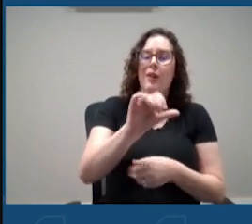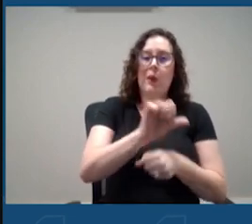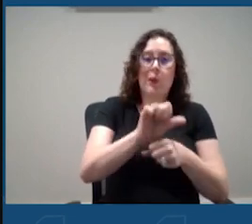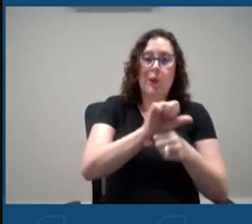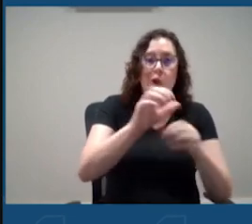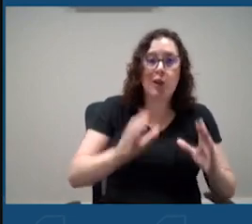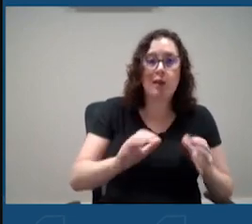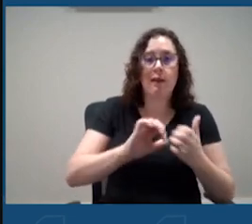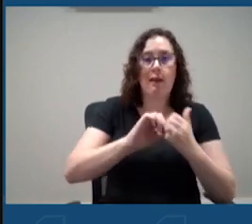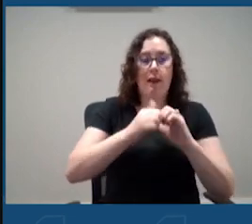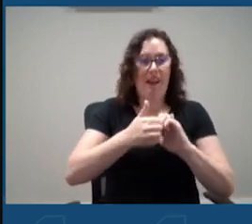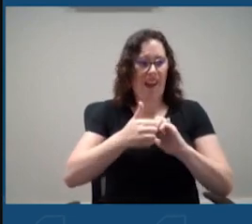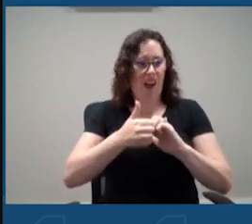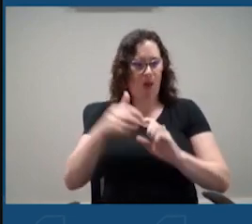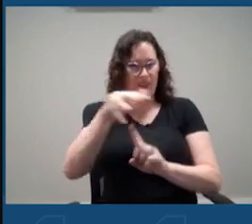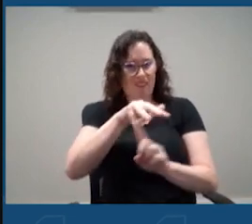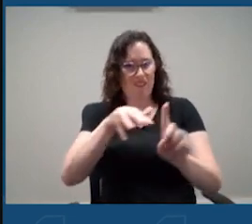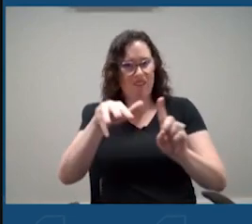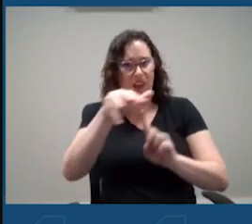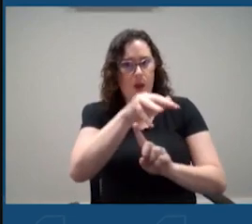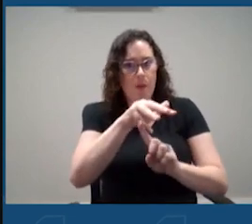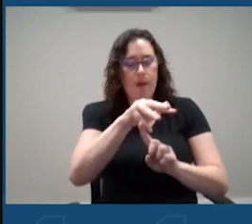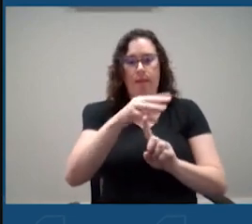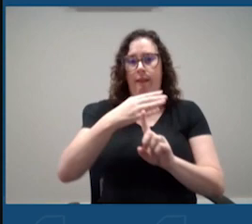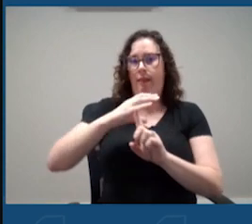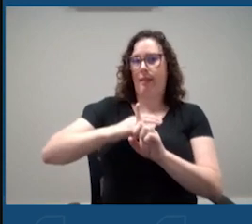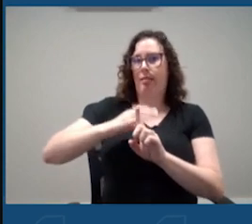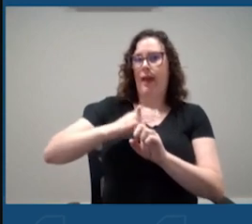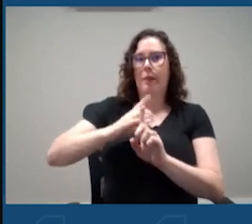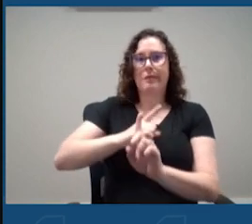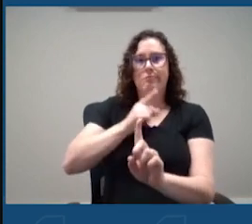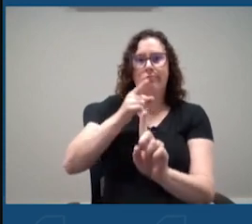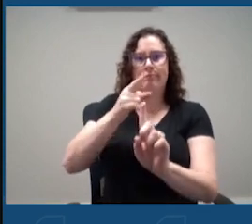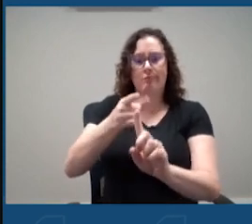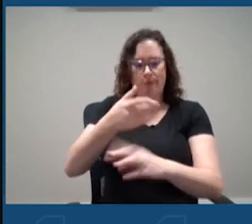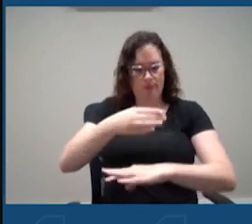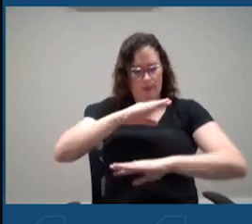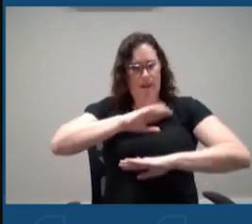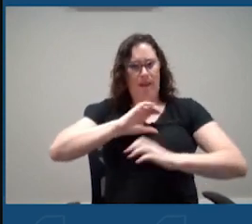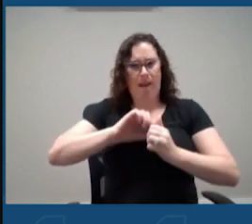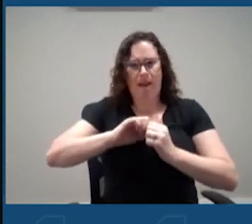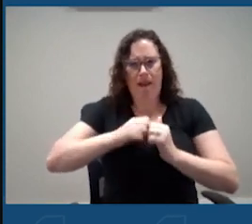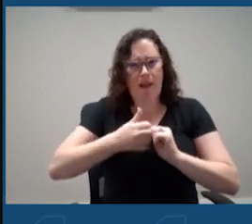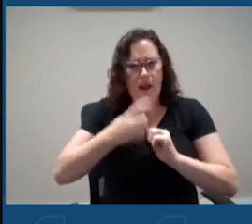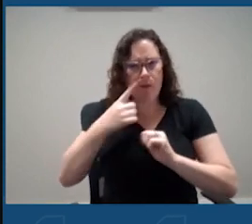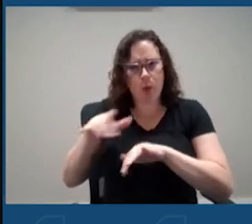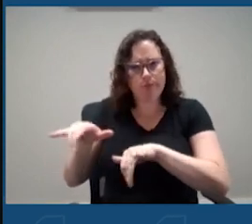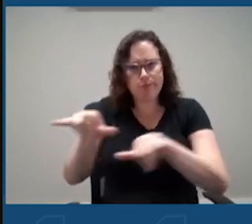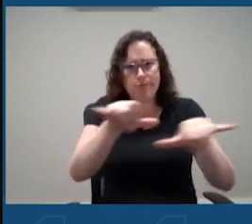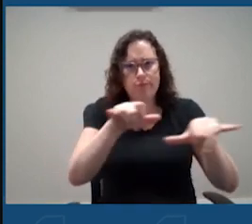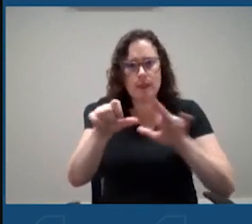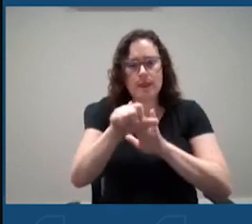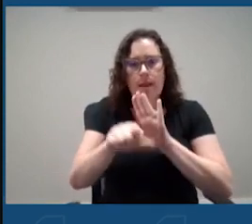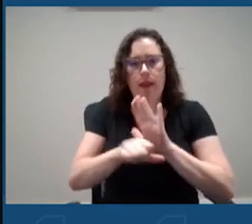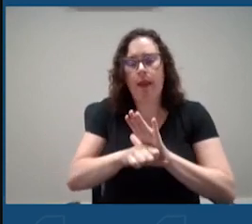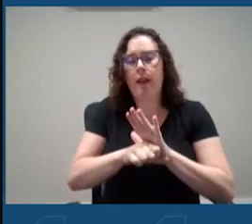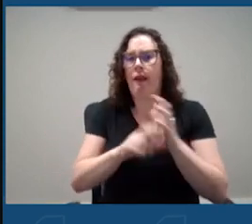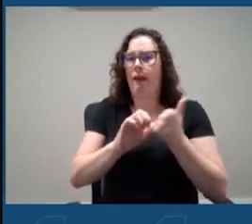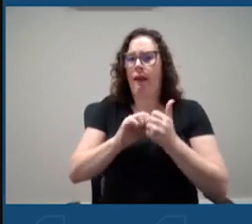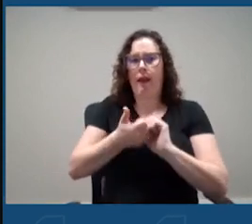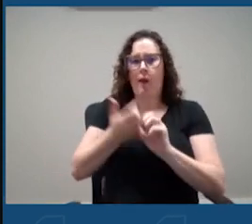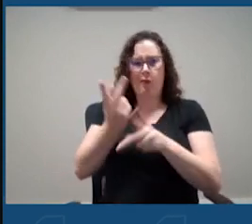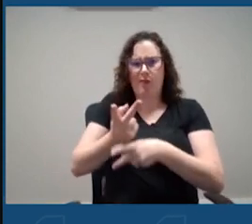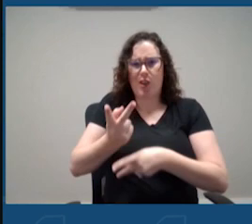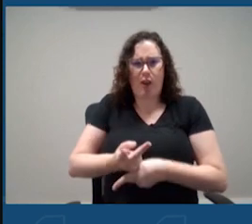our environmental and climate targets in the state at scale, and how we were going to figure out what was